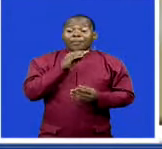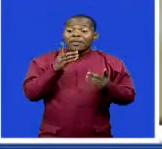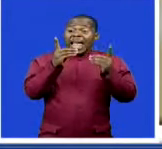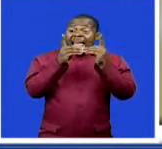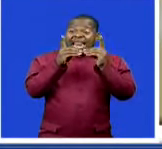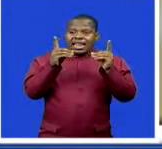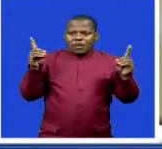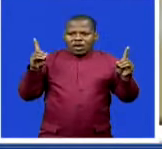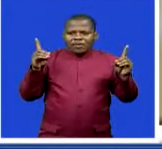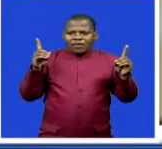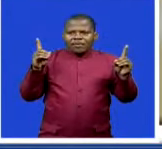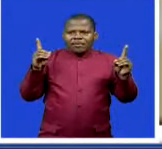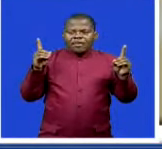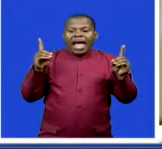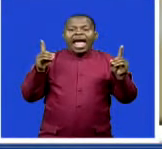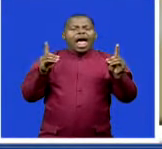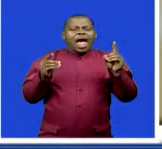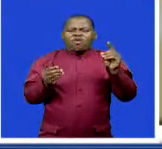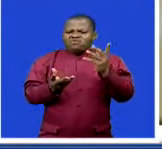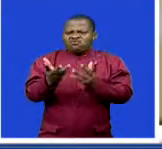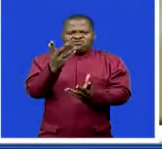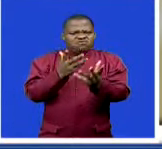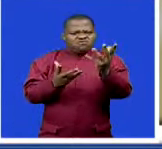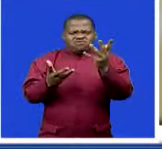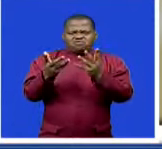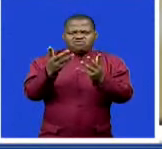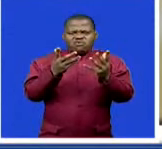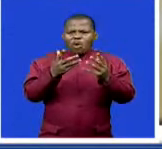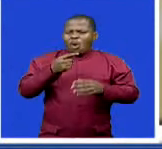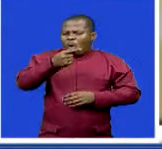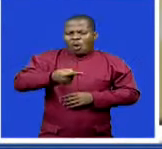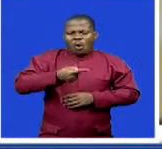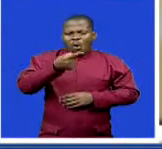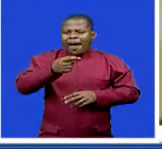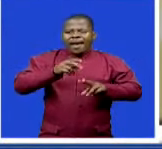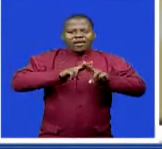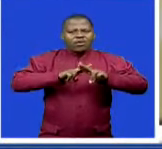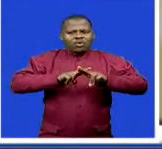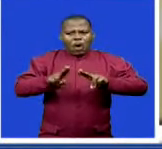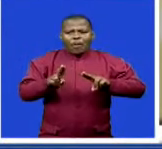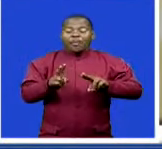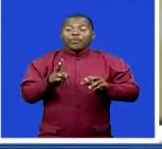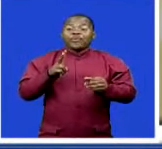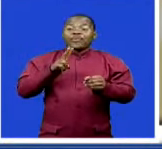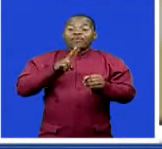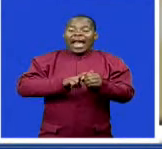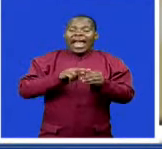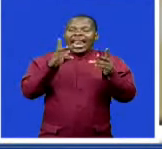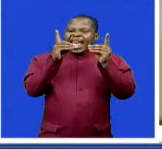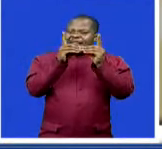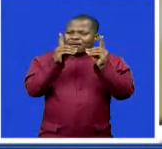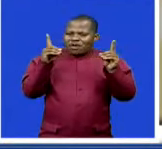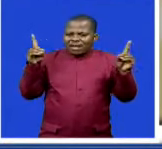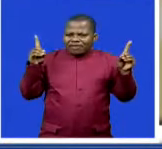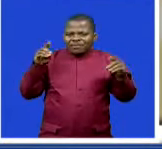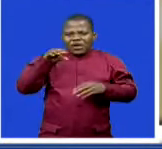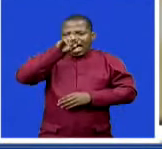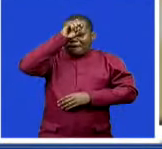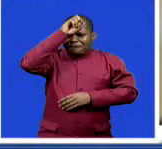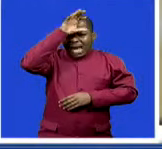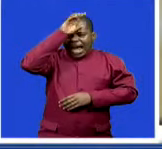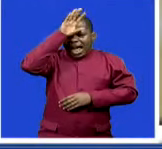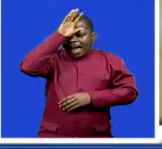Ikhuluma ngokuthi enjoya imililo. It does not speak about enjoying of fire. Ayikhulumi ngemanga. It does not speak